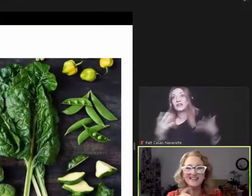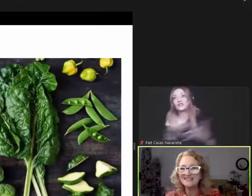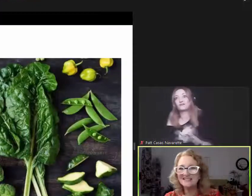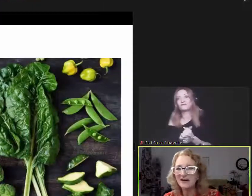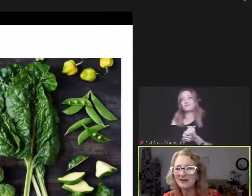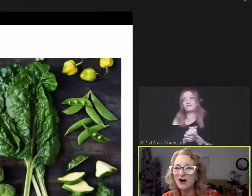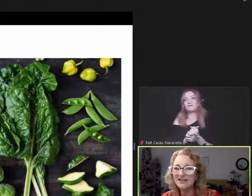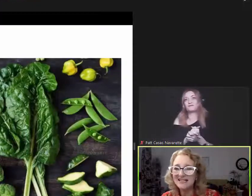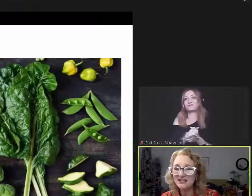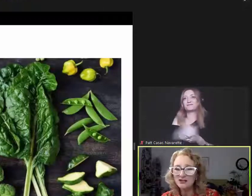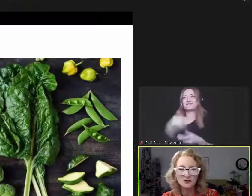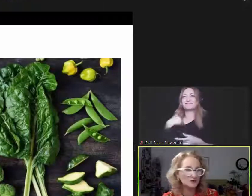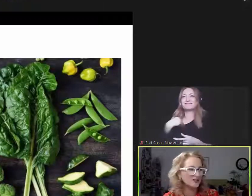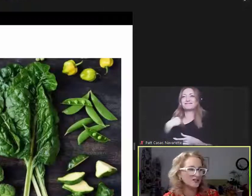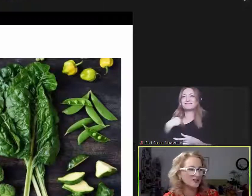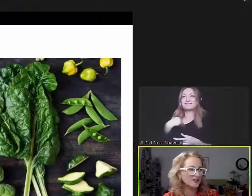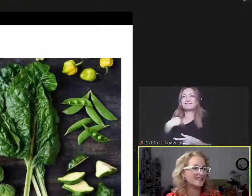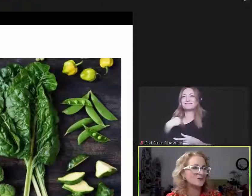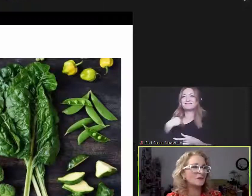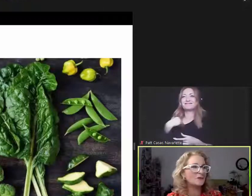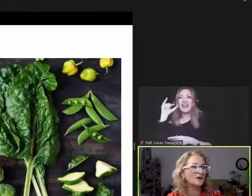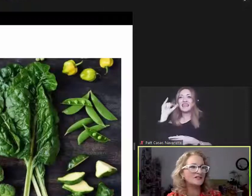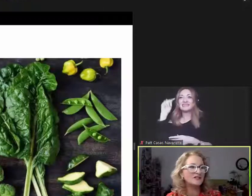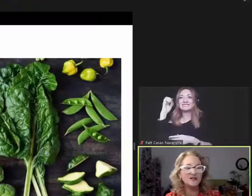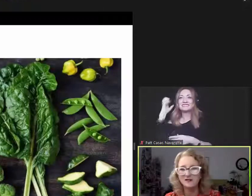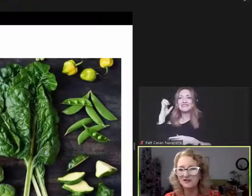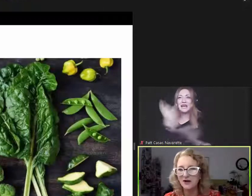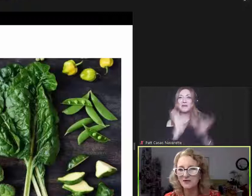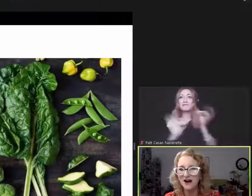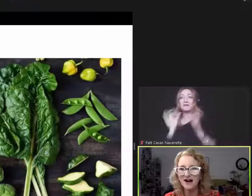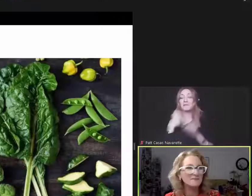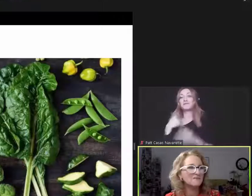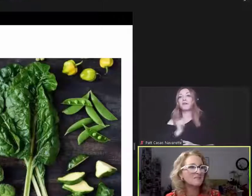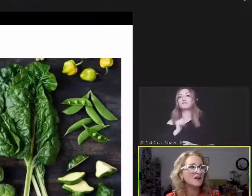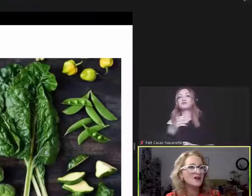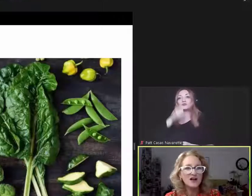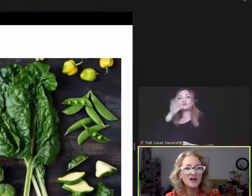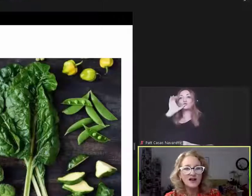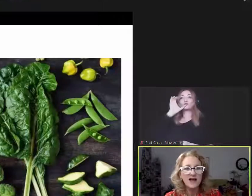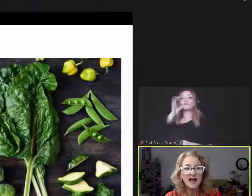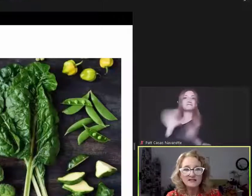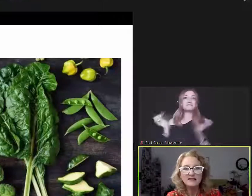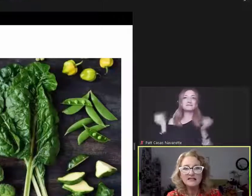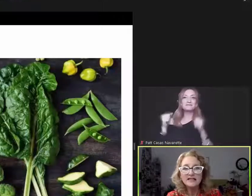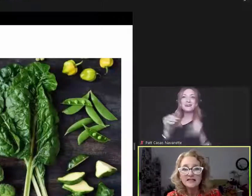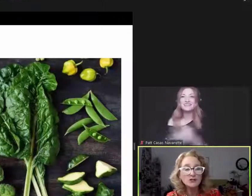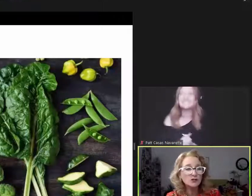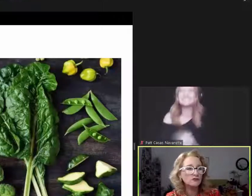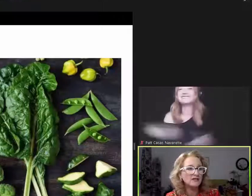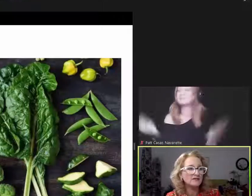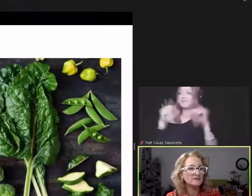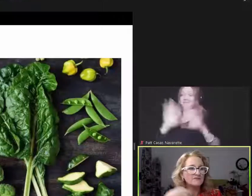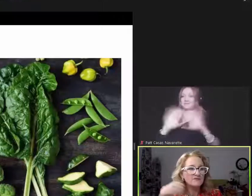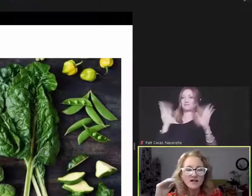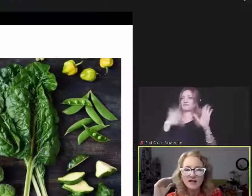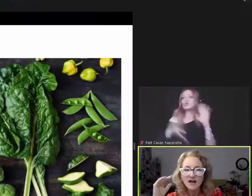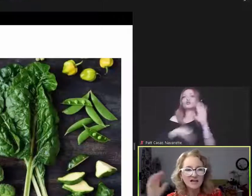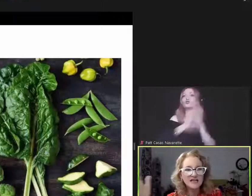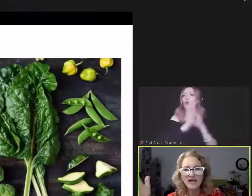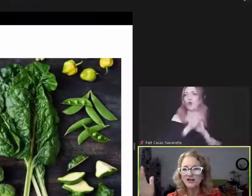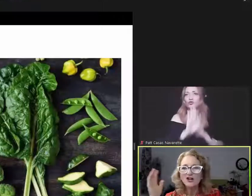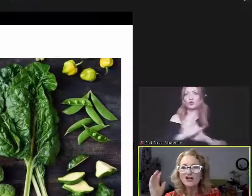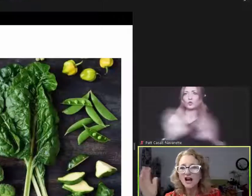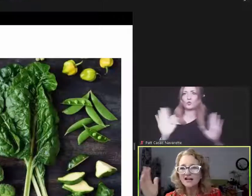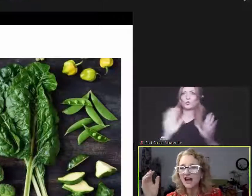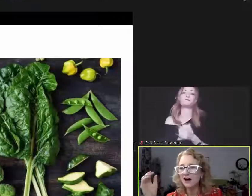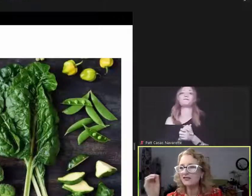Okay, let's carry on. Eat your greens is what we want to do. So excellent. Eat your greens.